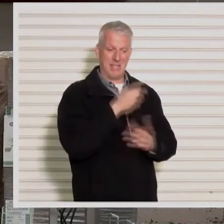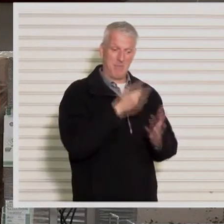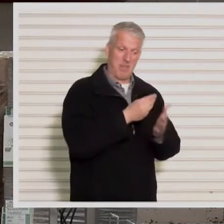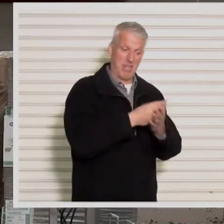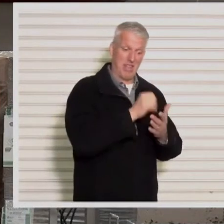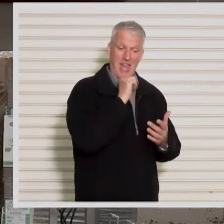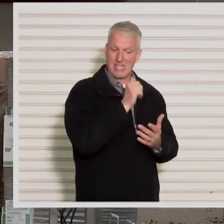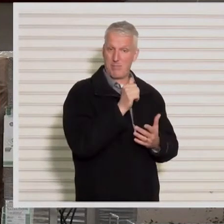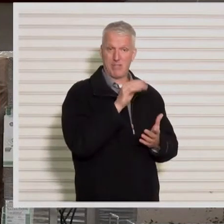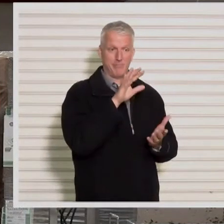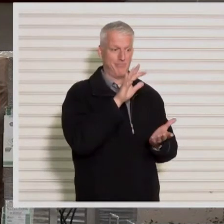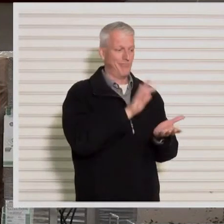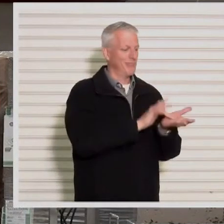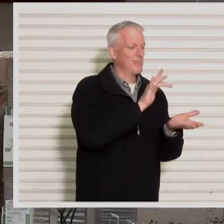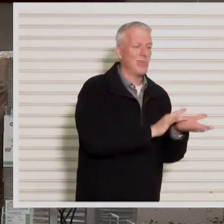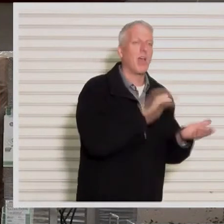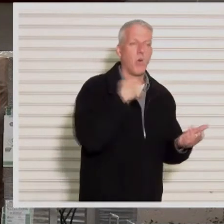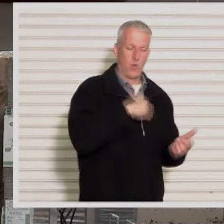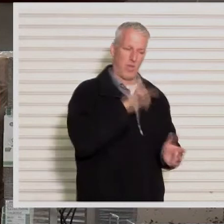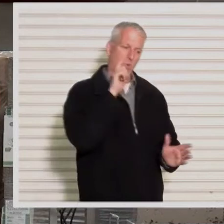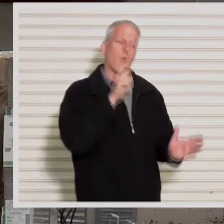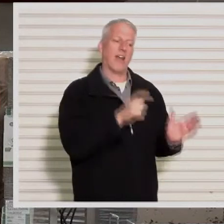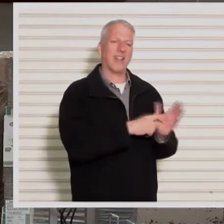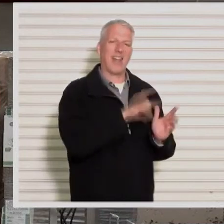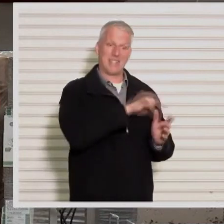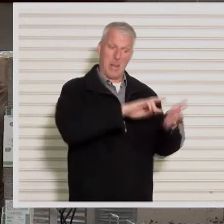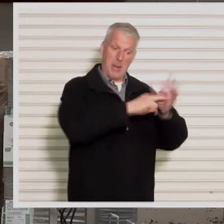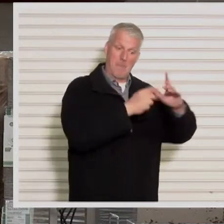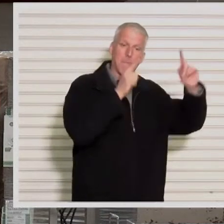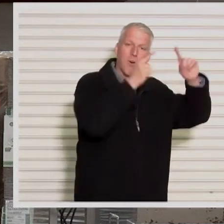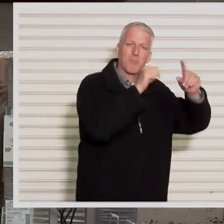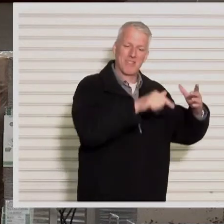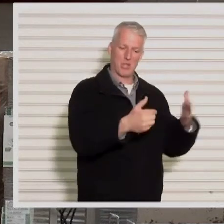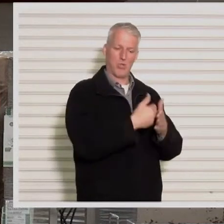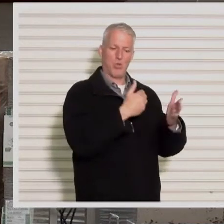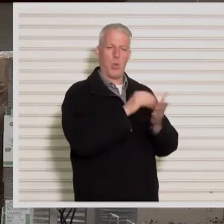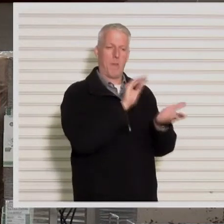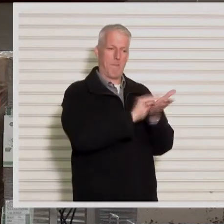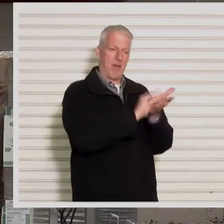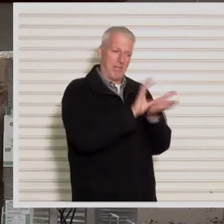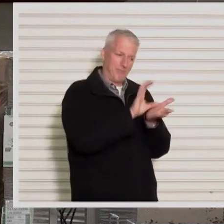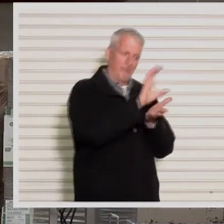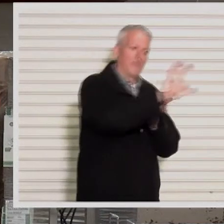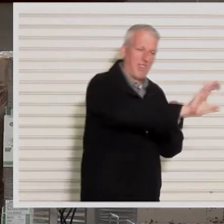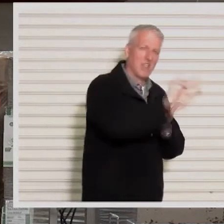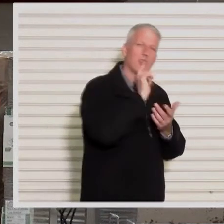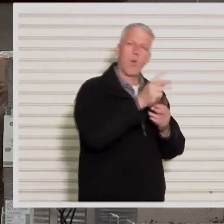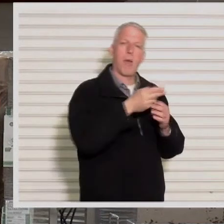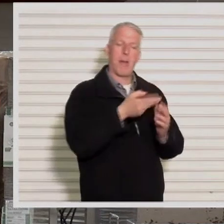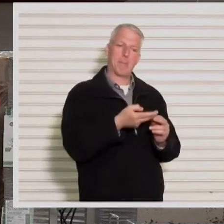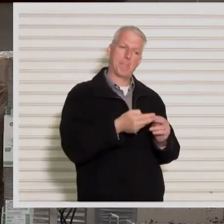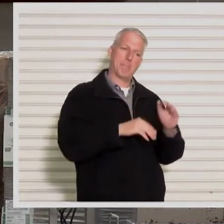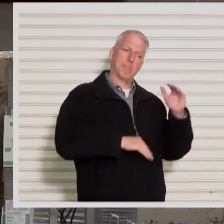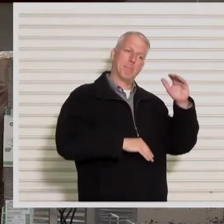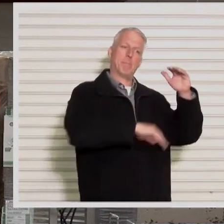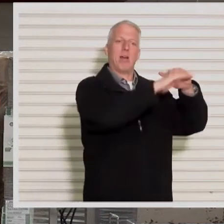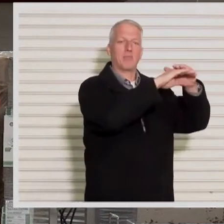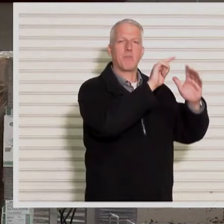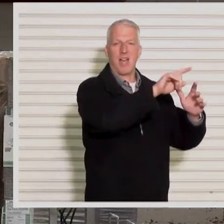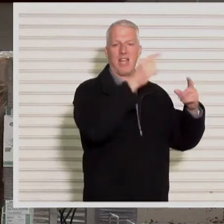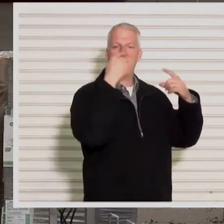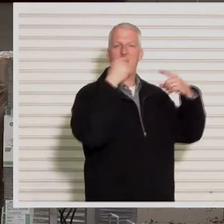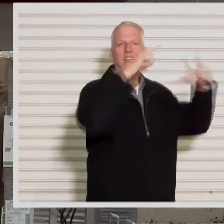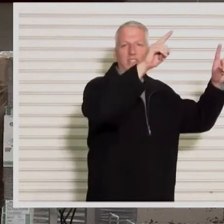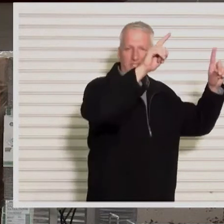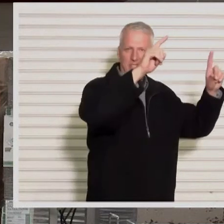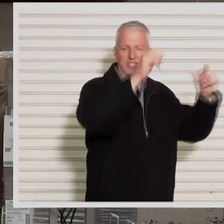we recognize that. And the purpose of this new appropriation is to maximize its effectiveness. Its